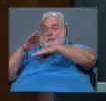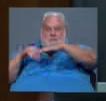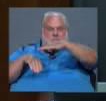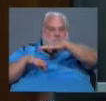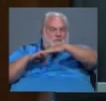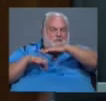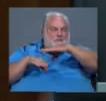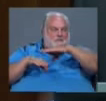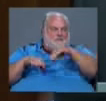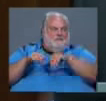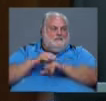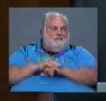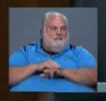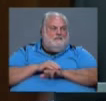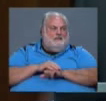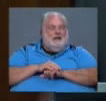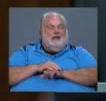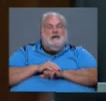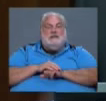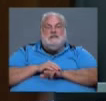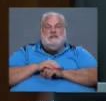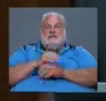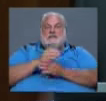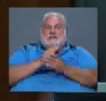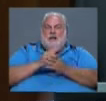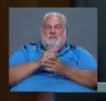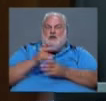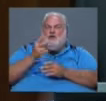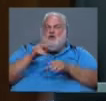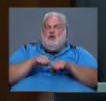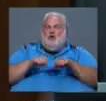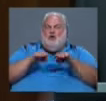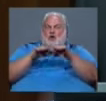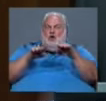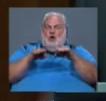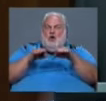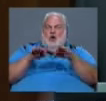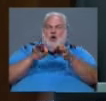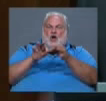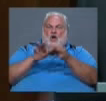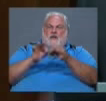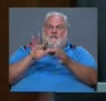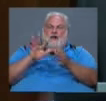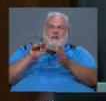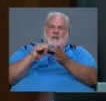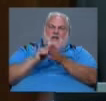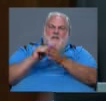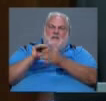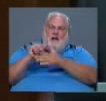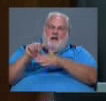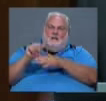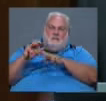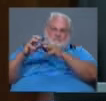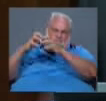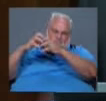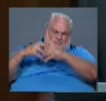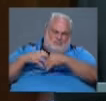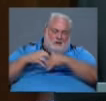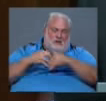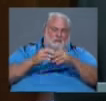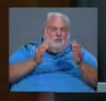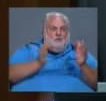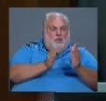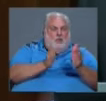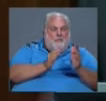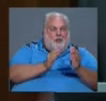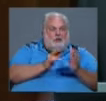cost. I would, I've seen some that are 2-story that cost us $5,000. I've seen some that are smaller that